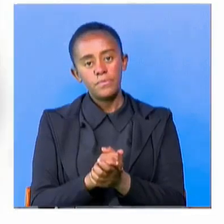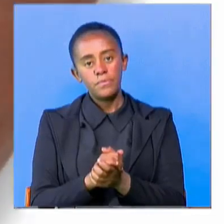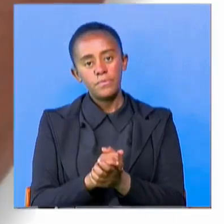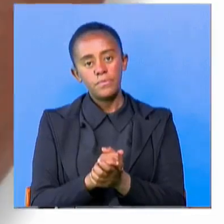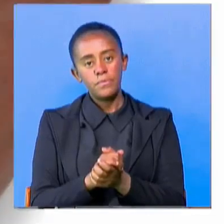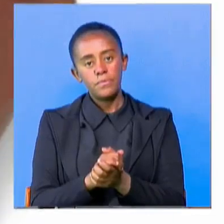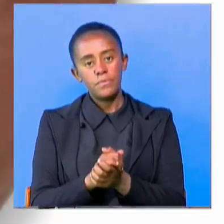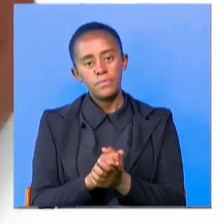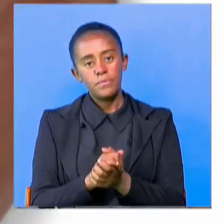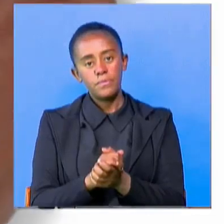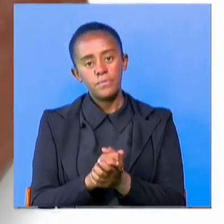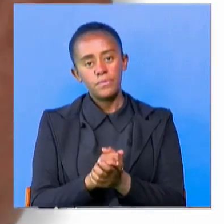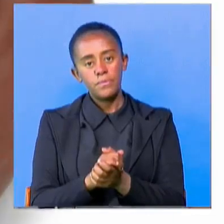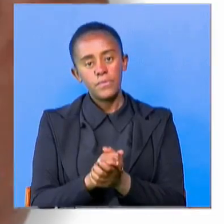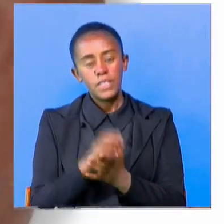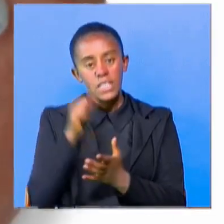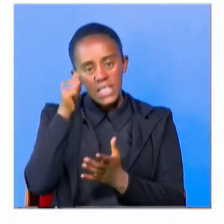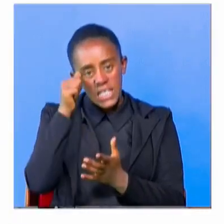his food